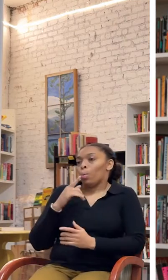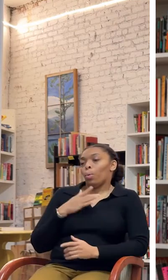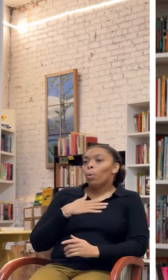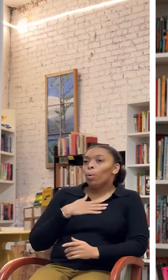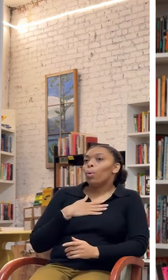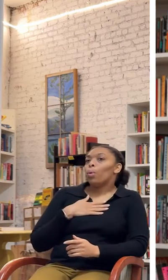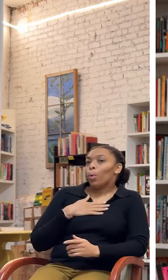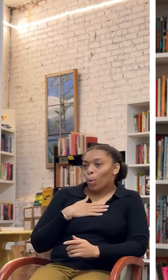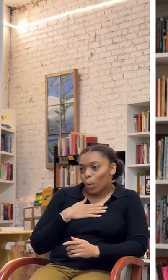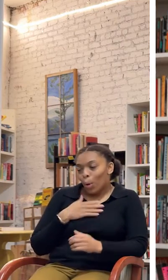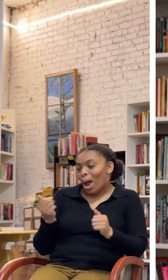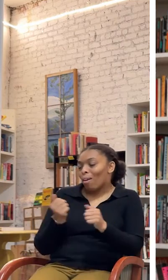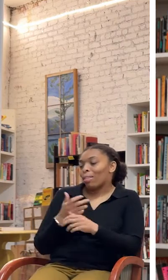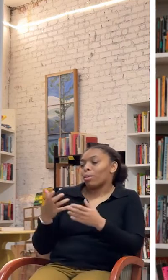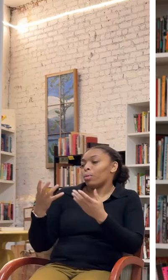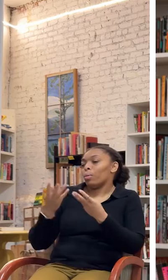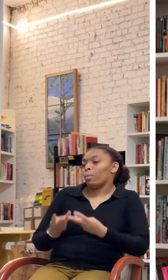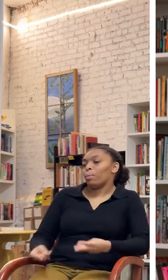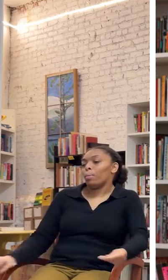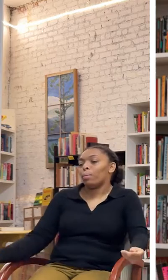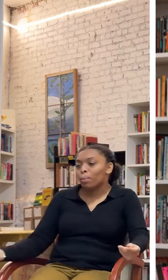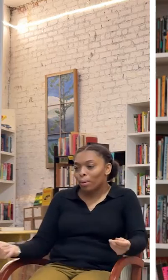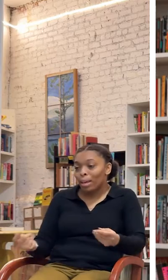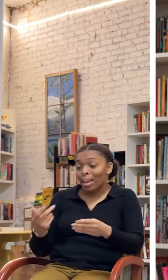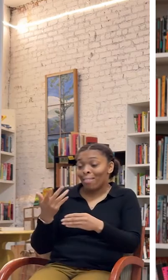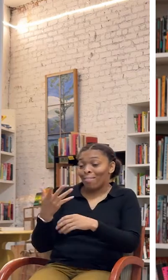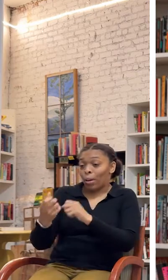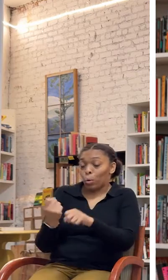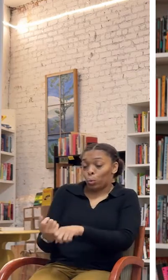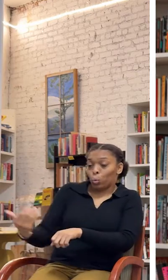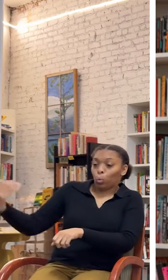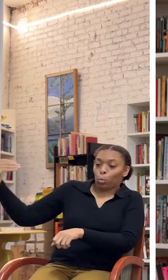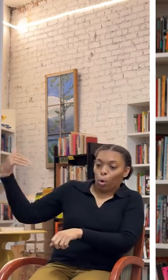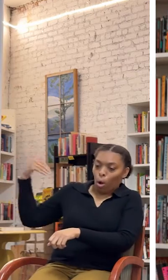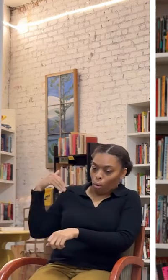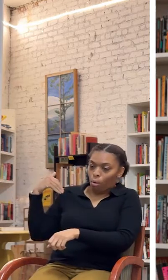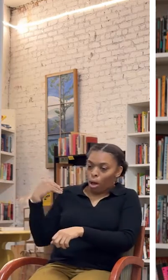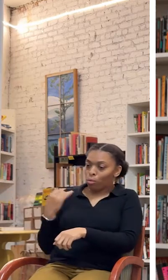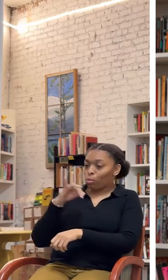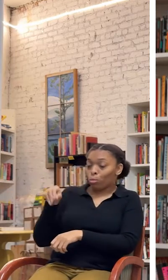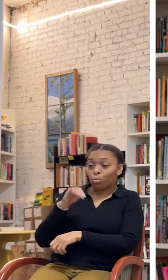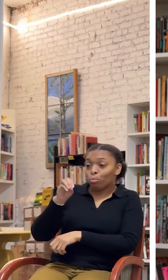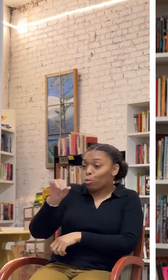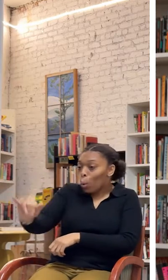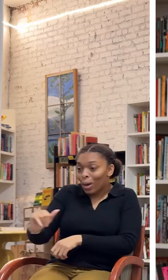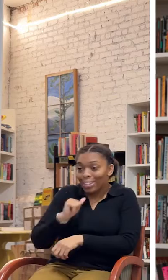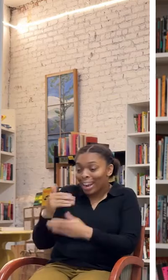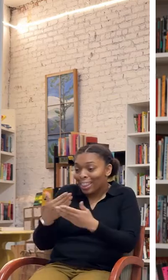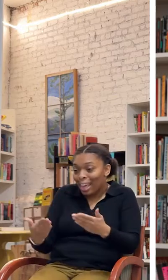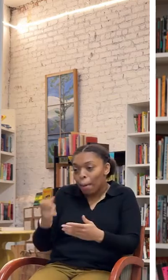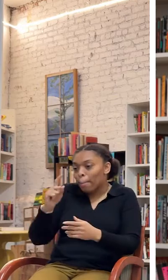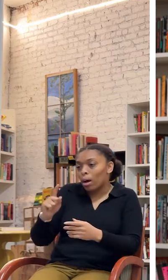store de-escalated 5 years prior. So joy is not a thing, it's a way of